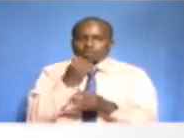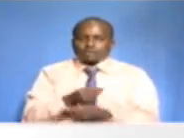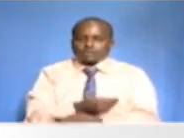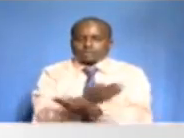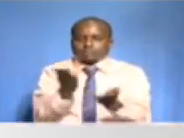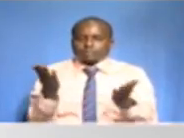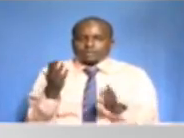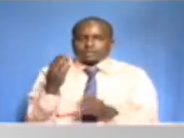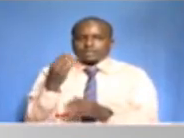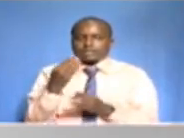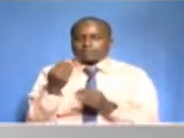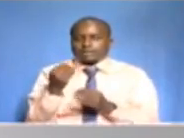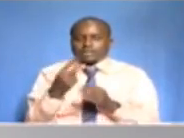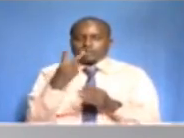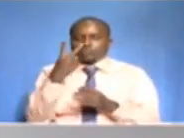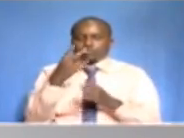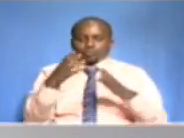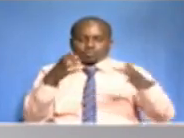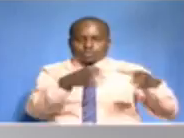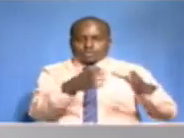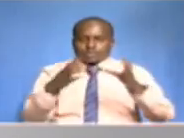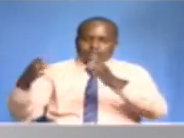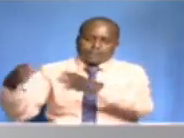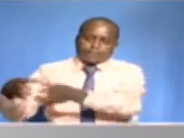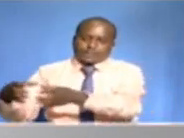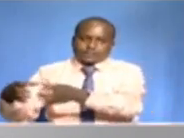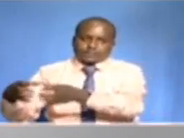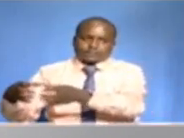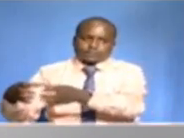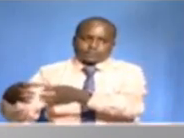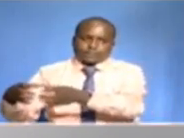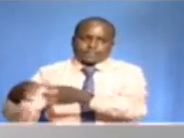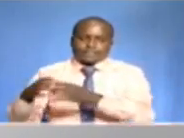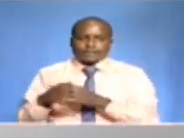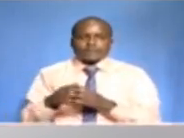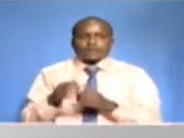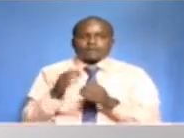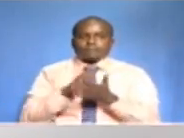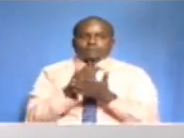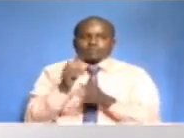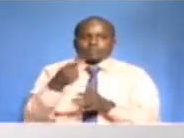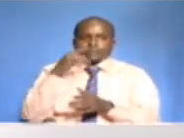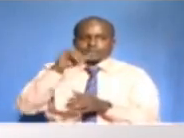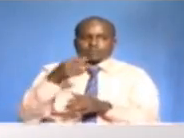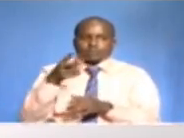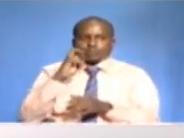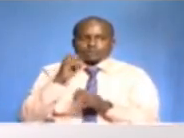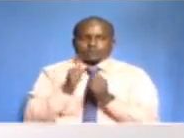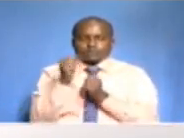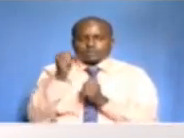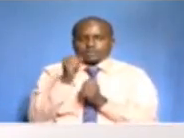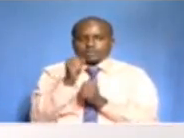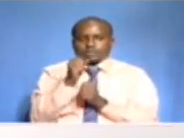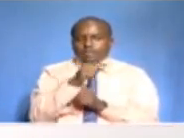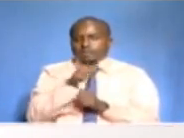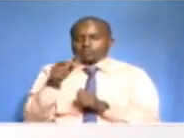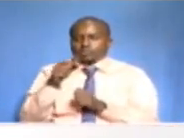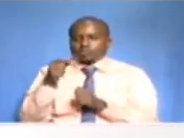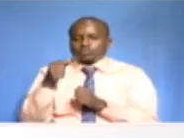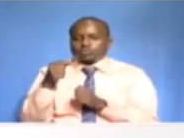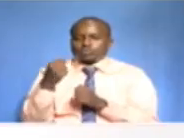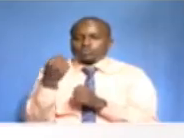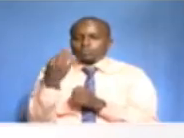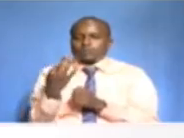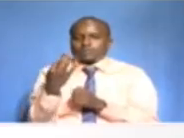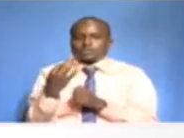said amount to two companies, Porting Access Limited and ITEX Limited, between January 23, 2015 and March